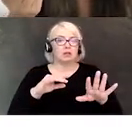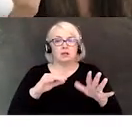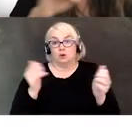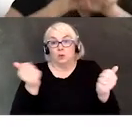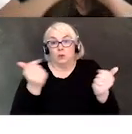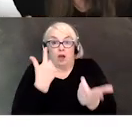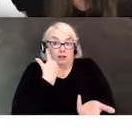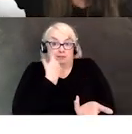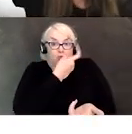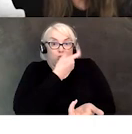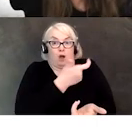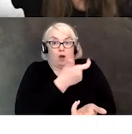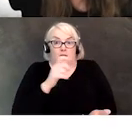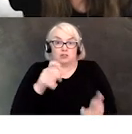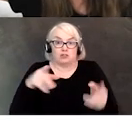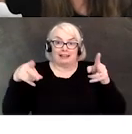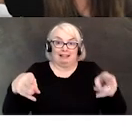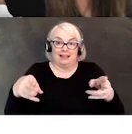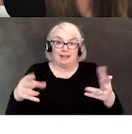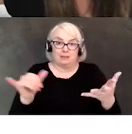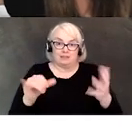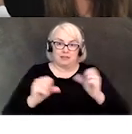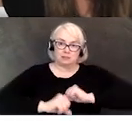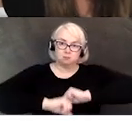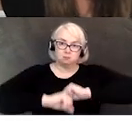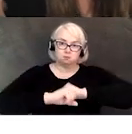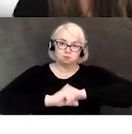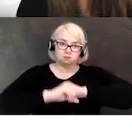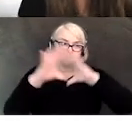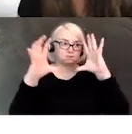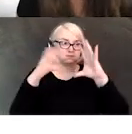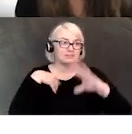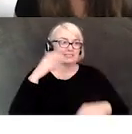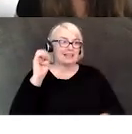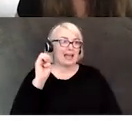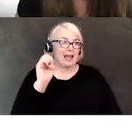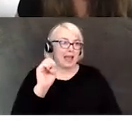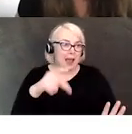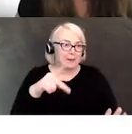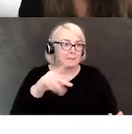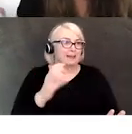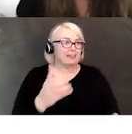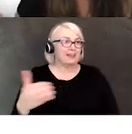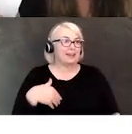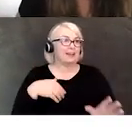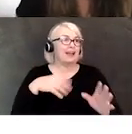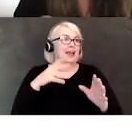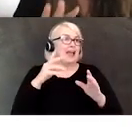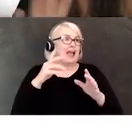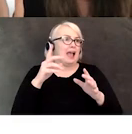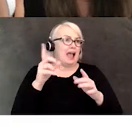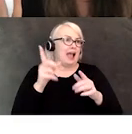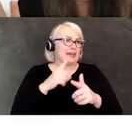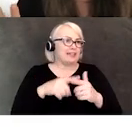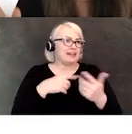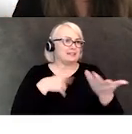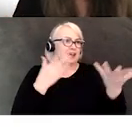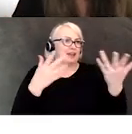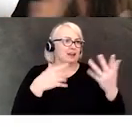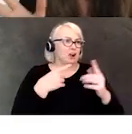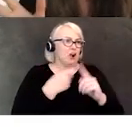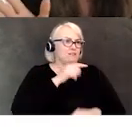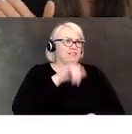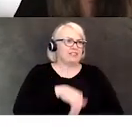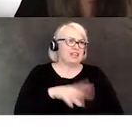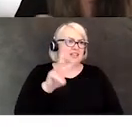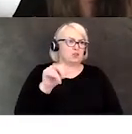clip, you know, where she's like, like, it's this big, like epic thing. And it's described on the page, like off this Wanda summons her powers.